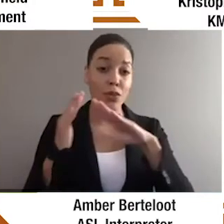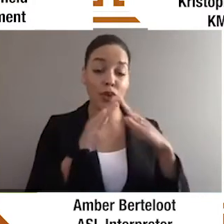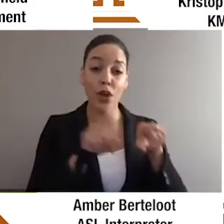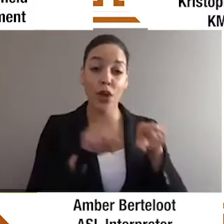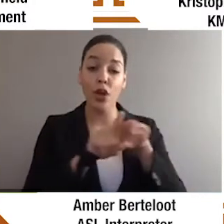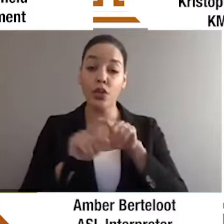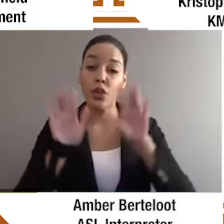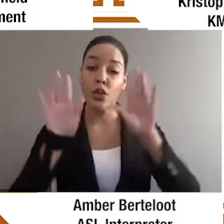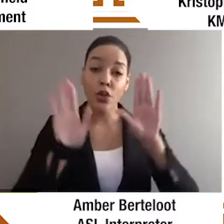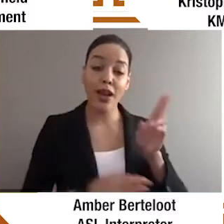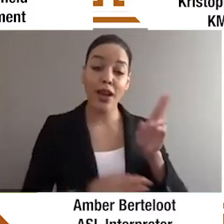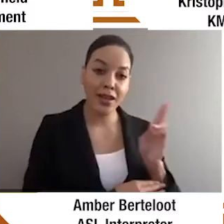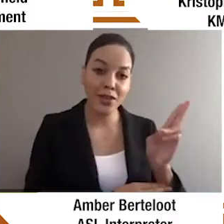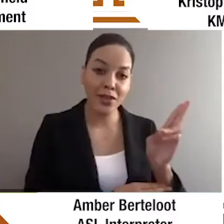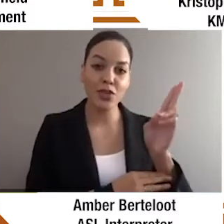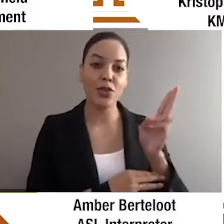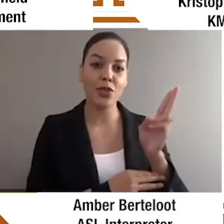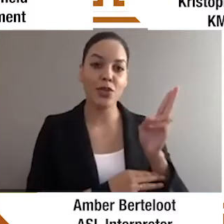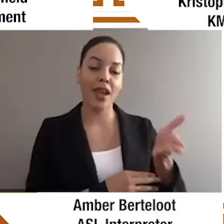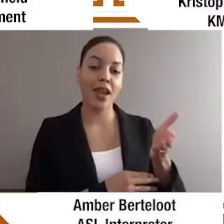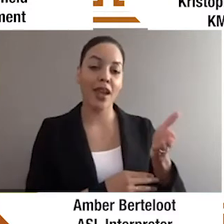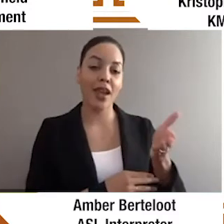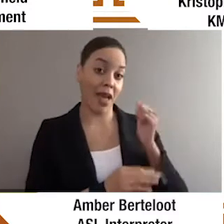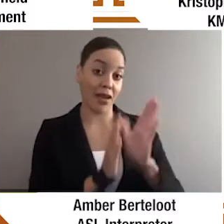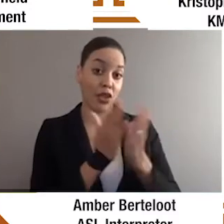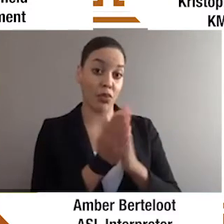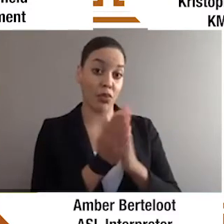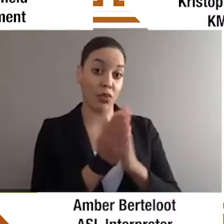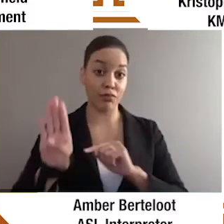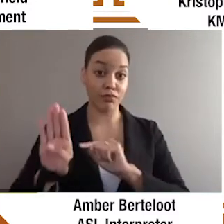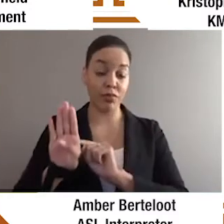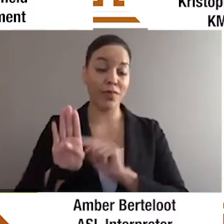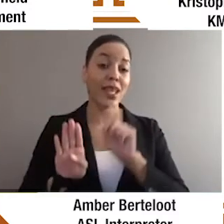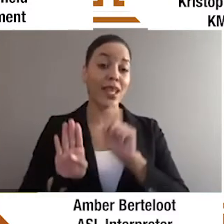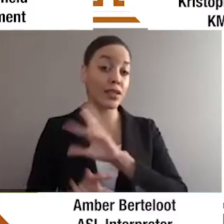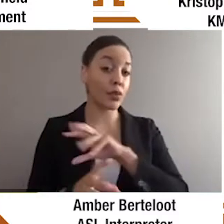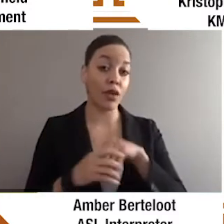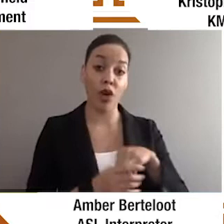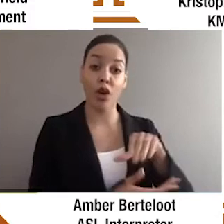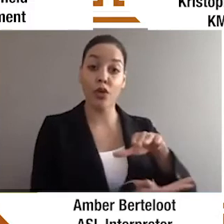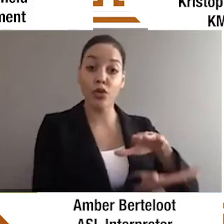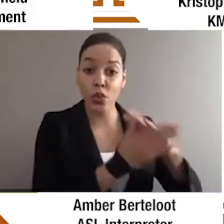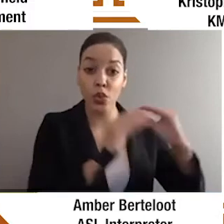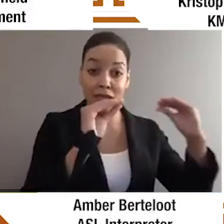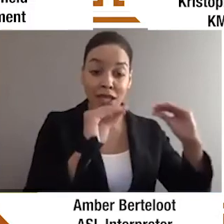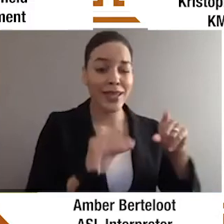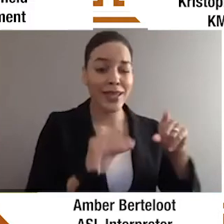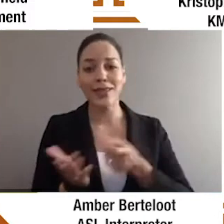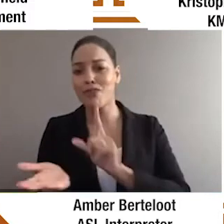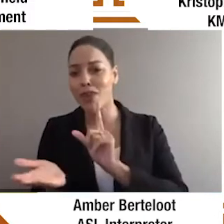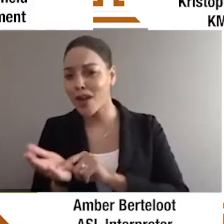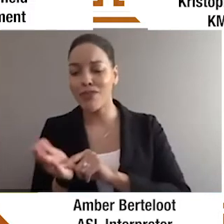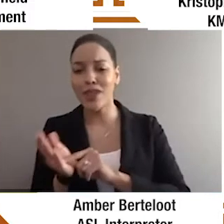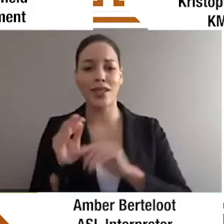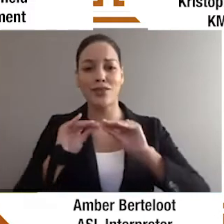back of that book that needs to be in academia, that needs to be published